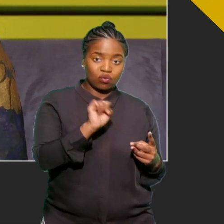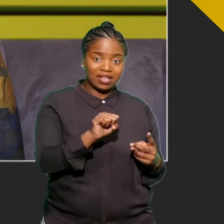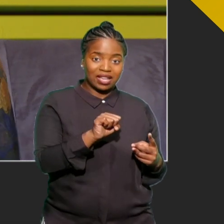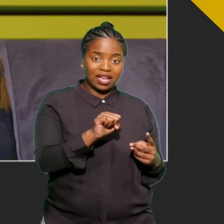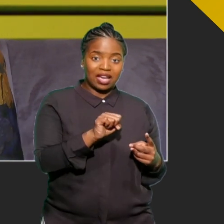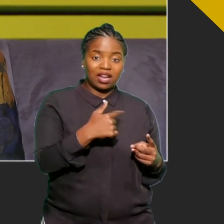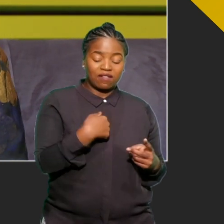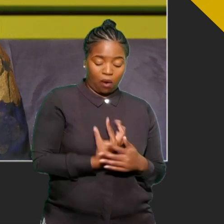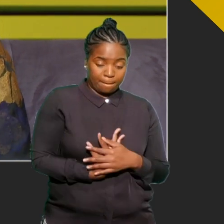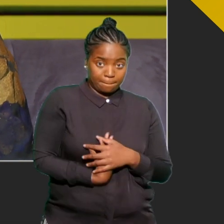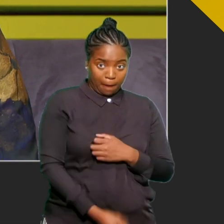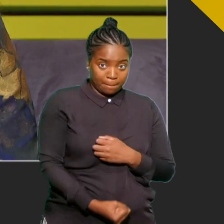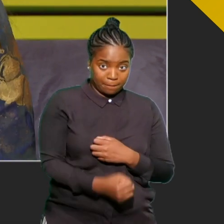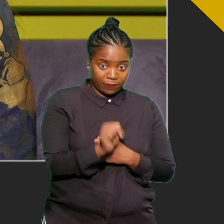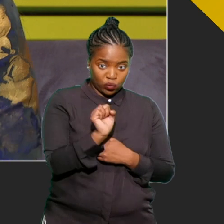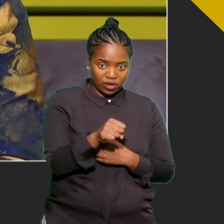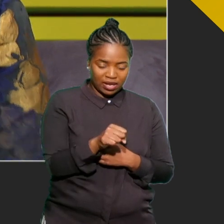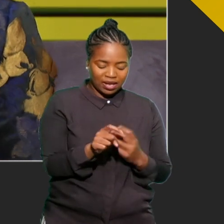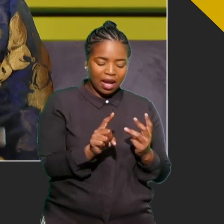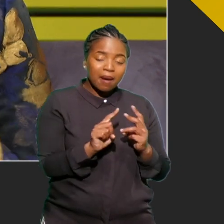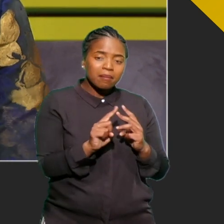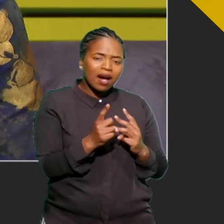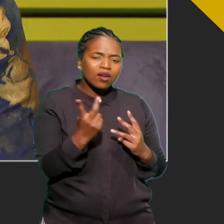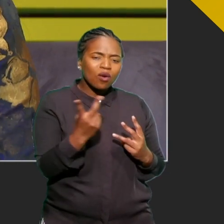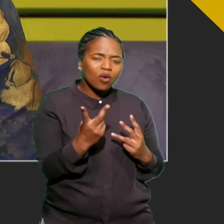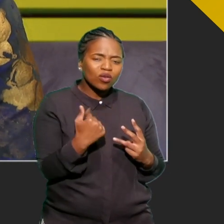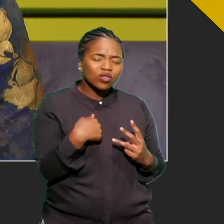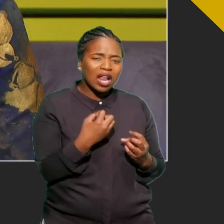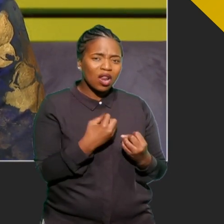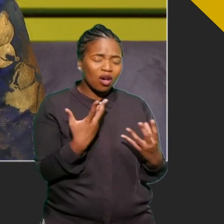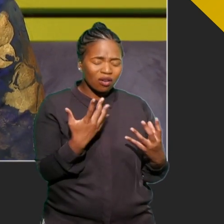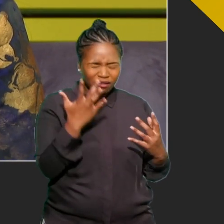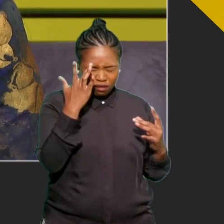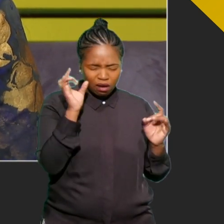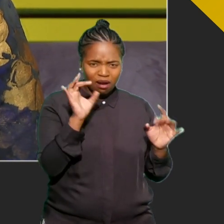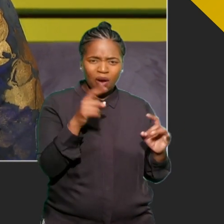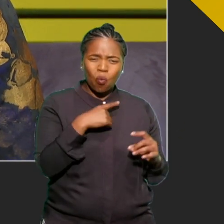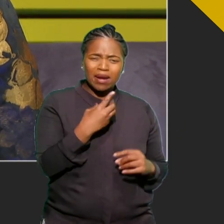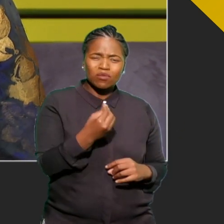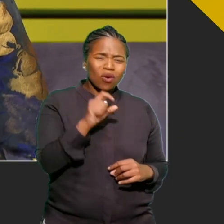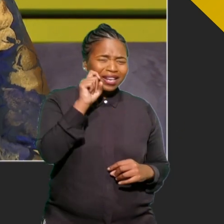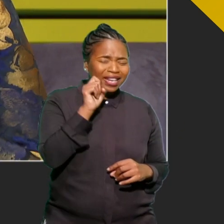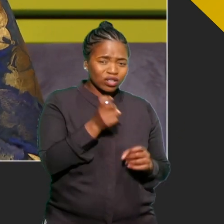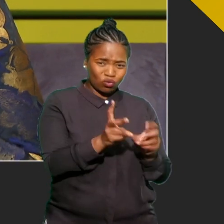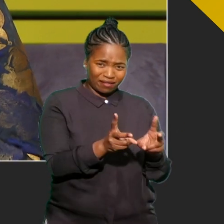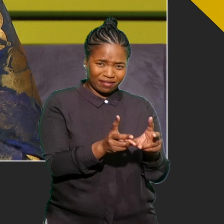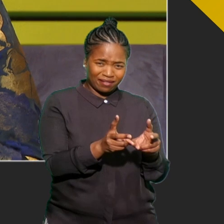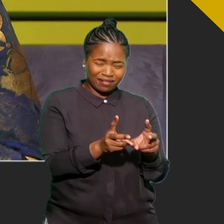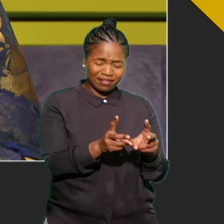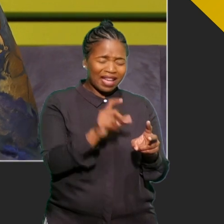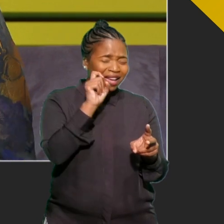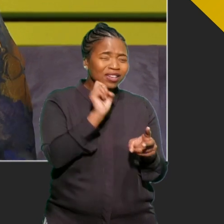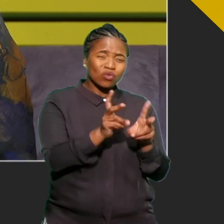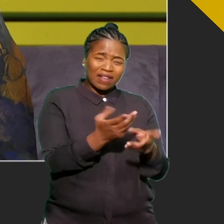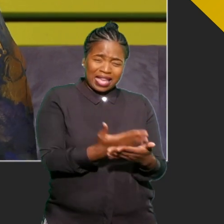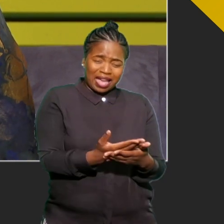TOP, termination of pregnancy. Mm-hmm. But then again, there's a lot of traumas associated with that, because it's saying, what do you mean? As a